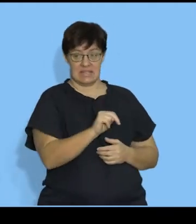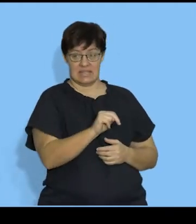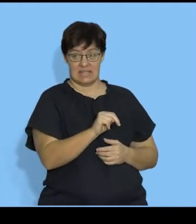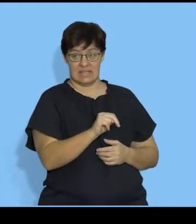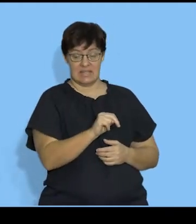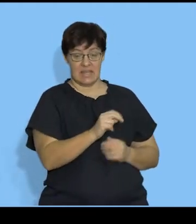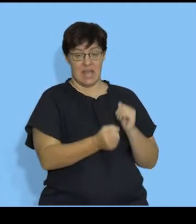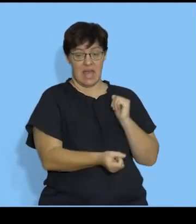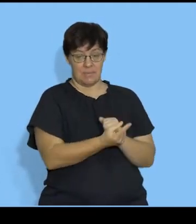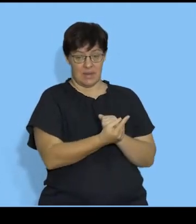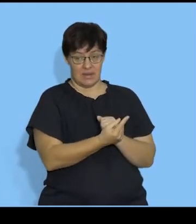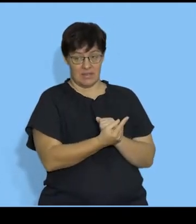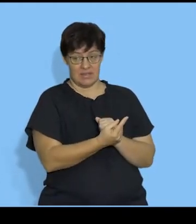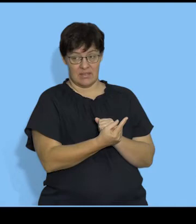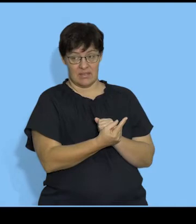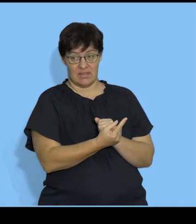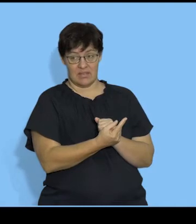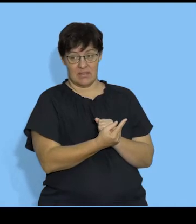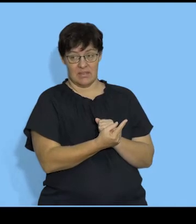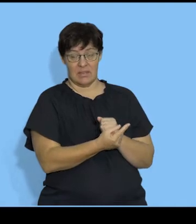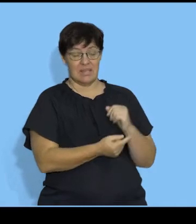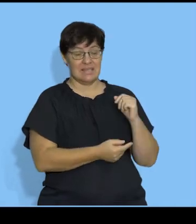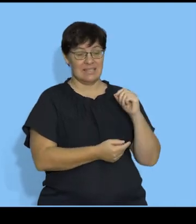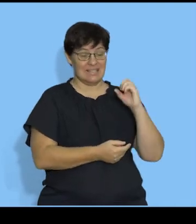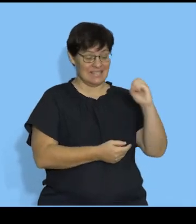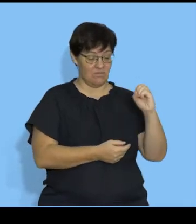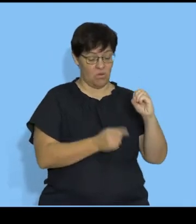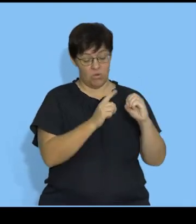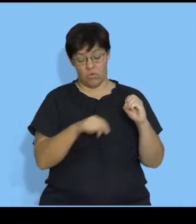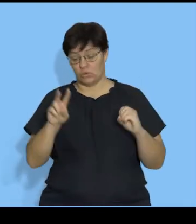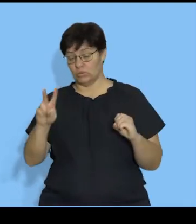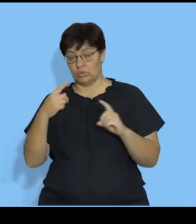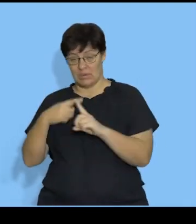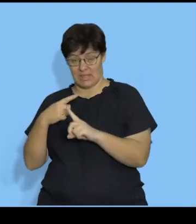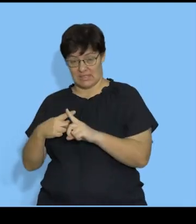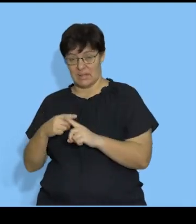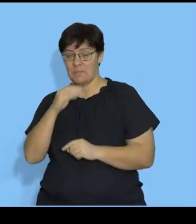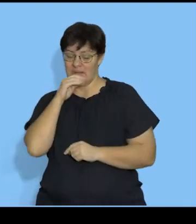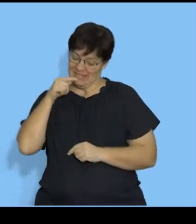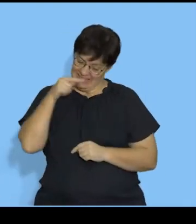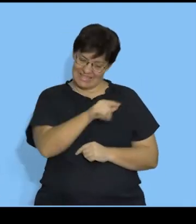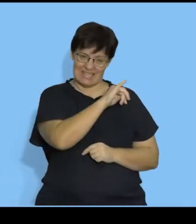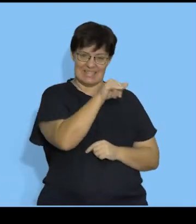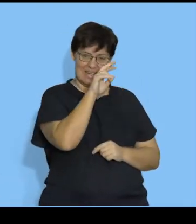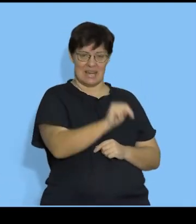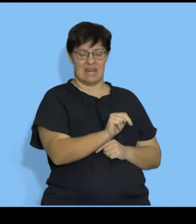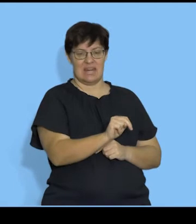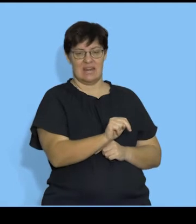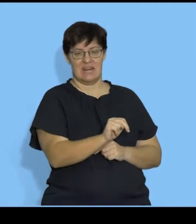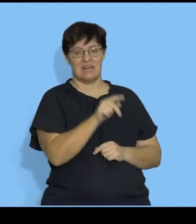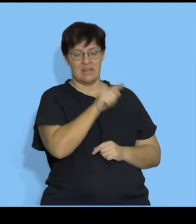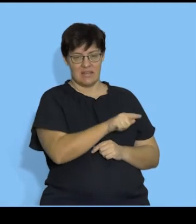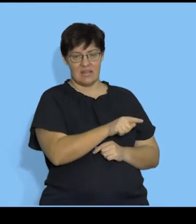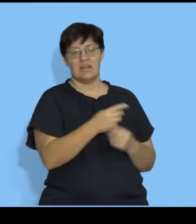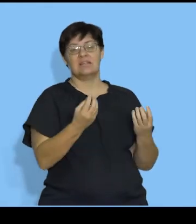oxidation from oxidation number 0 to 2+, we are saying zinc is actually the substance